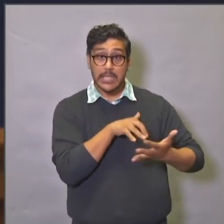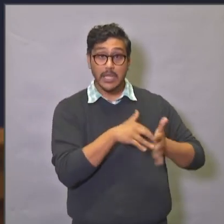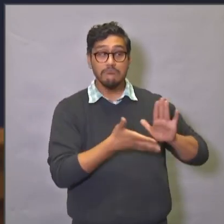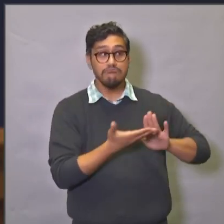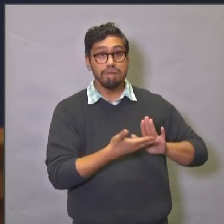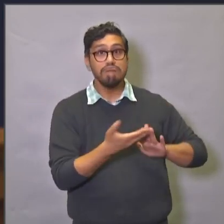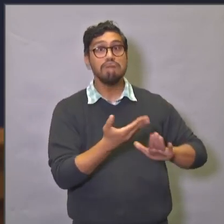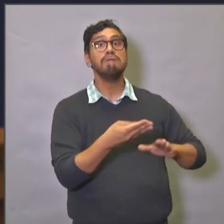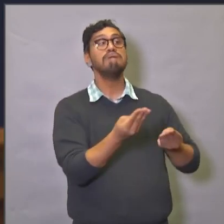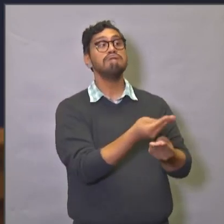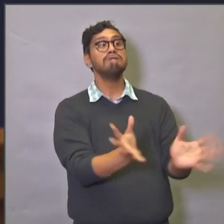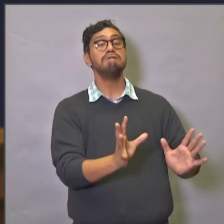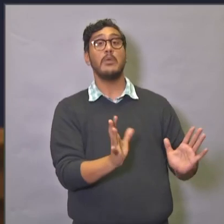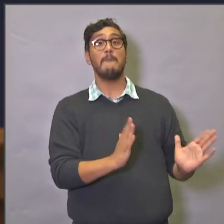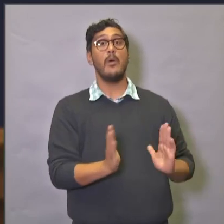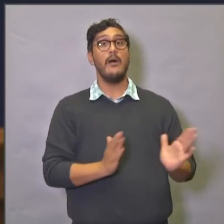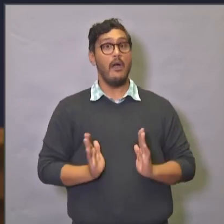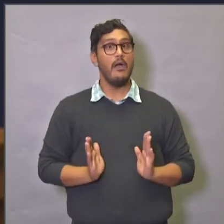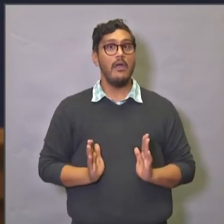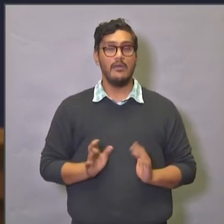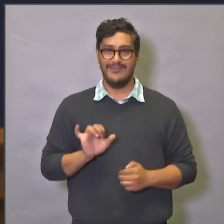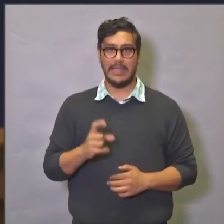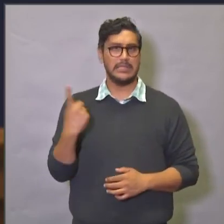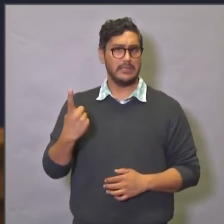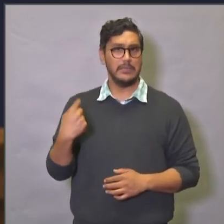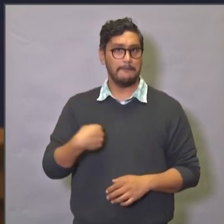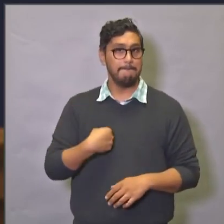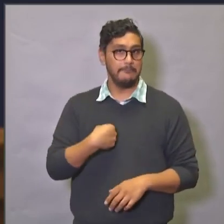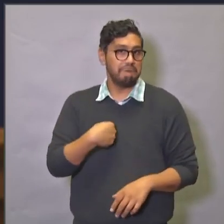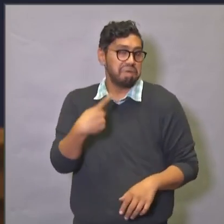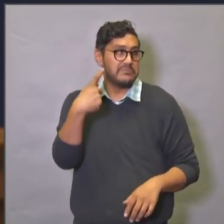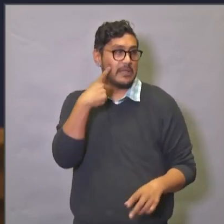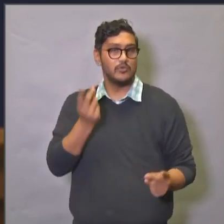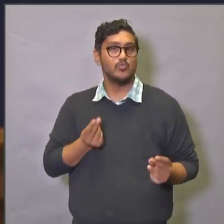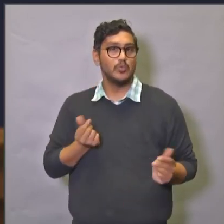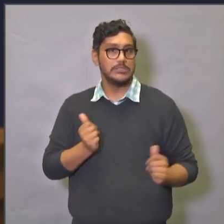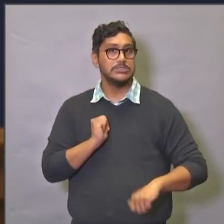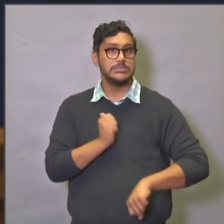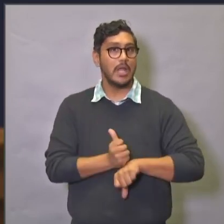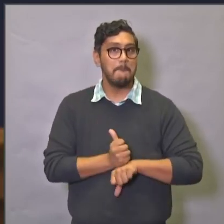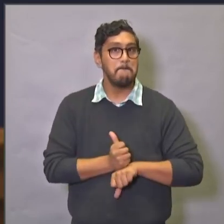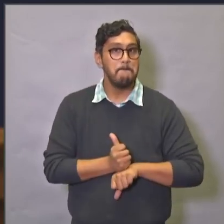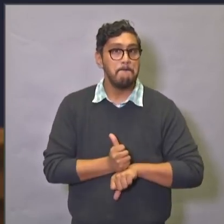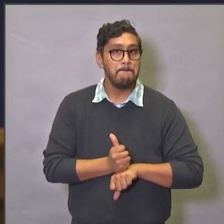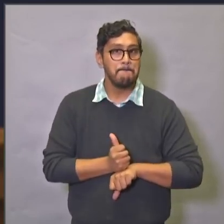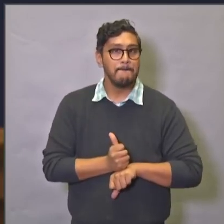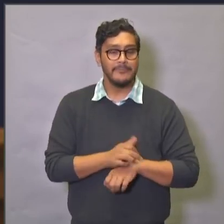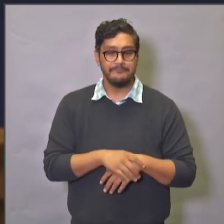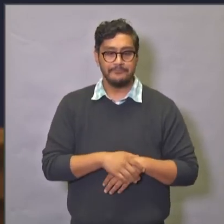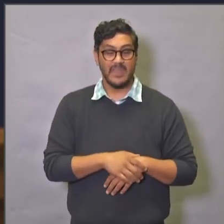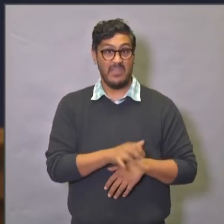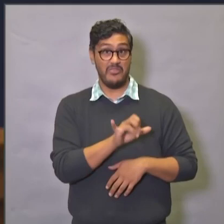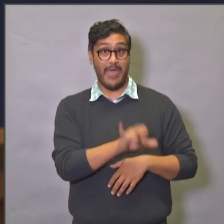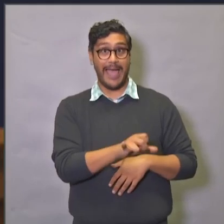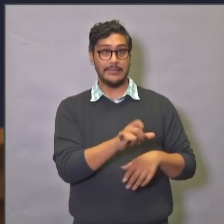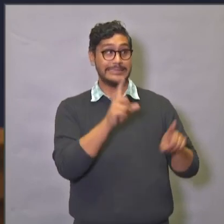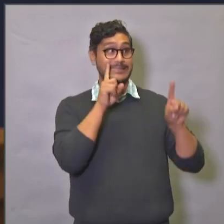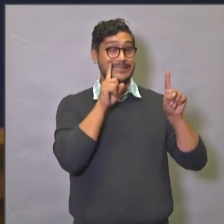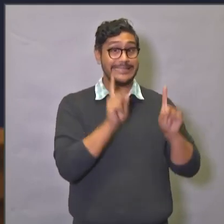getting it prepared was something that I think was done quickly, based on the fact that the settlement